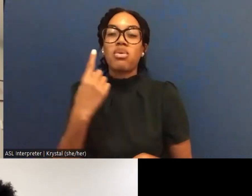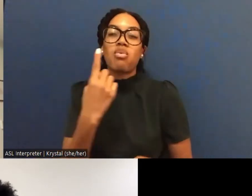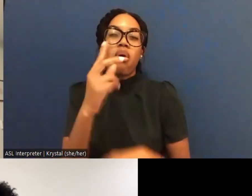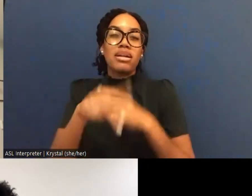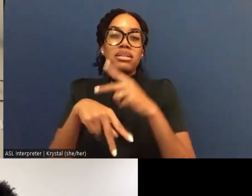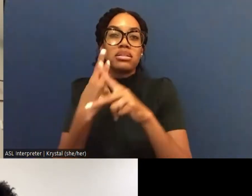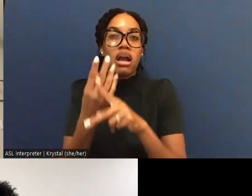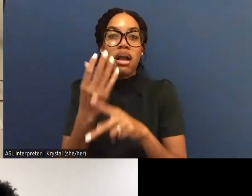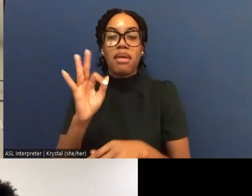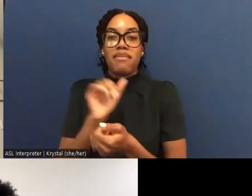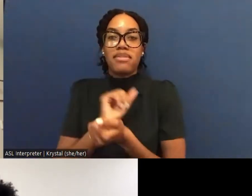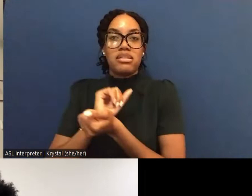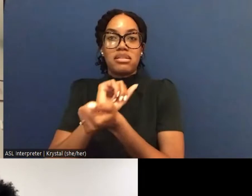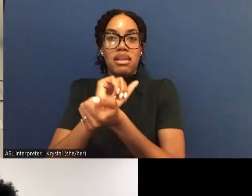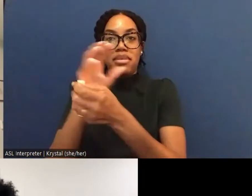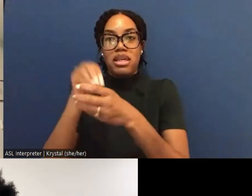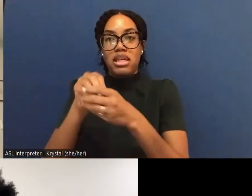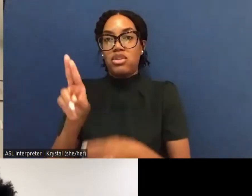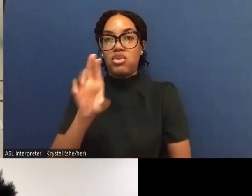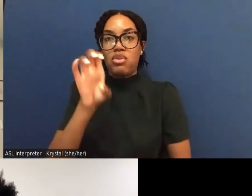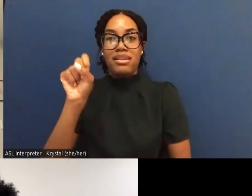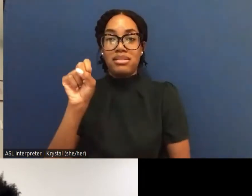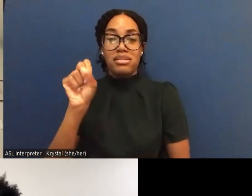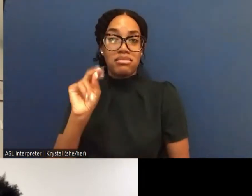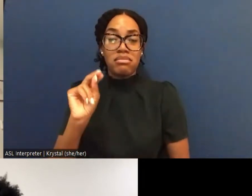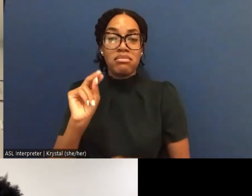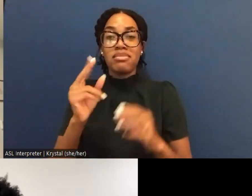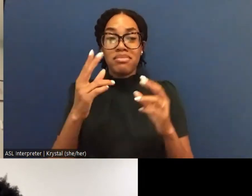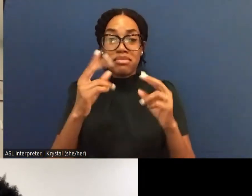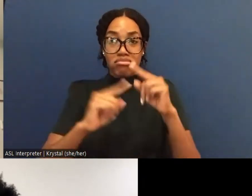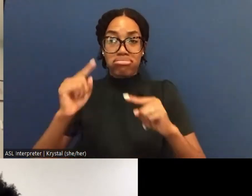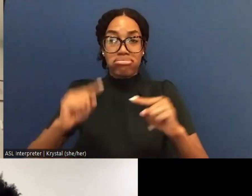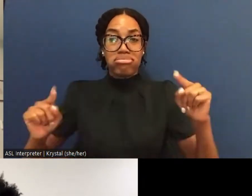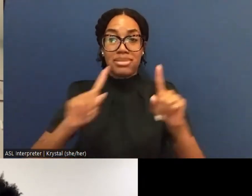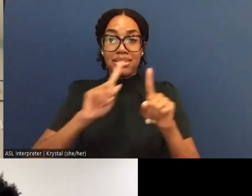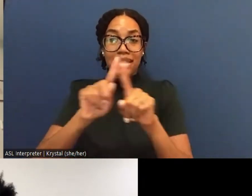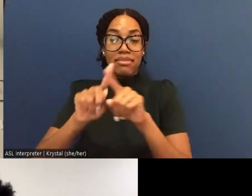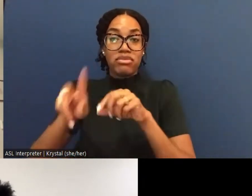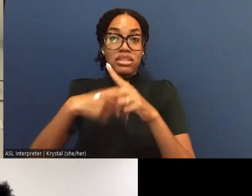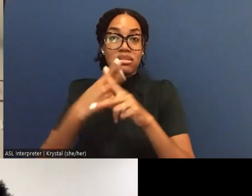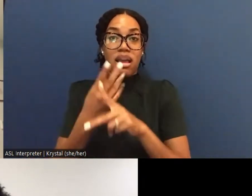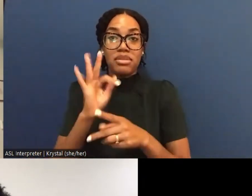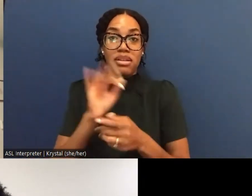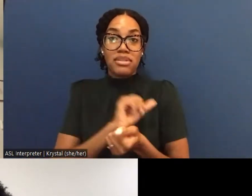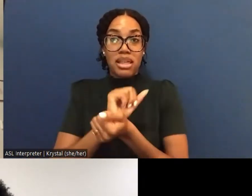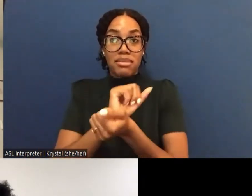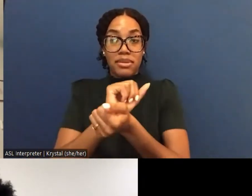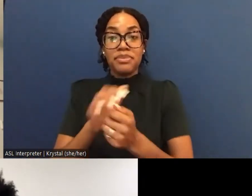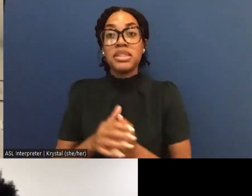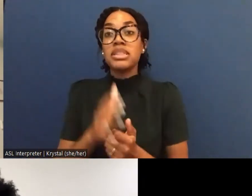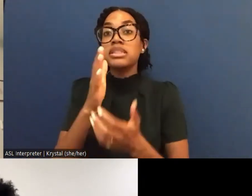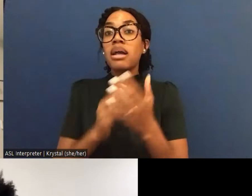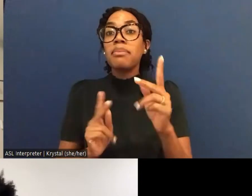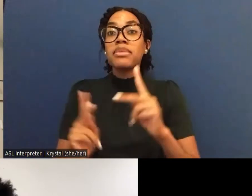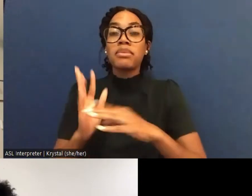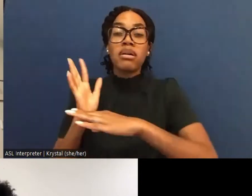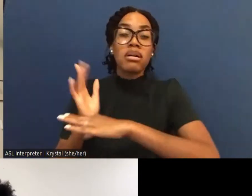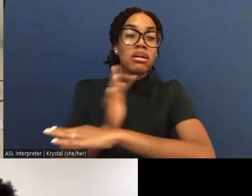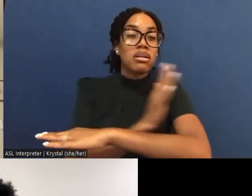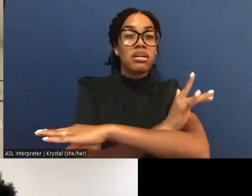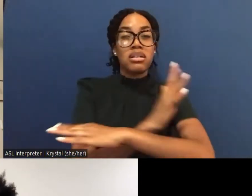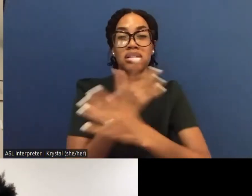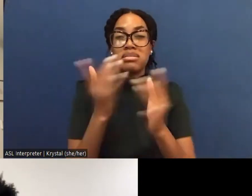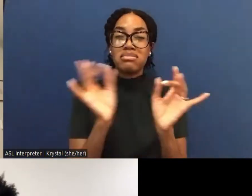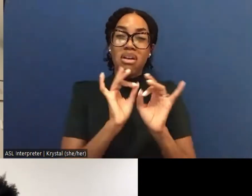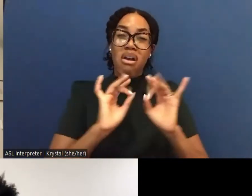of course, enslaved people talking about, you know, horrifically cruel owners who enjoy sadistic torture, who enjoy, you know, beating,